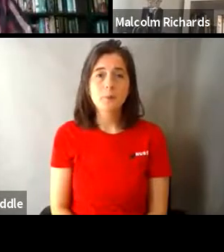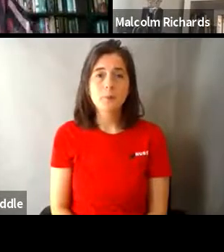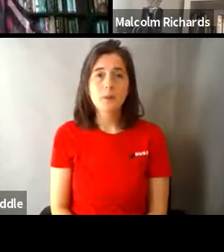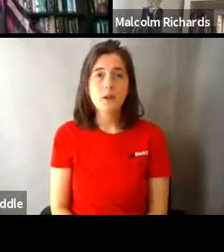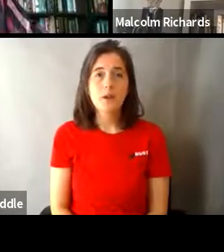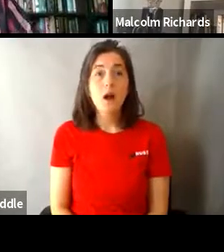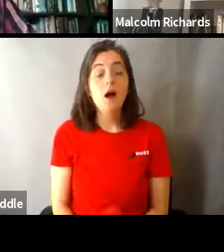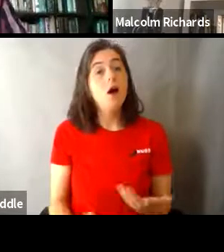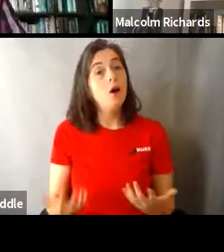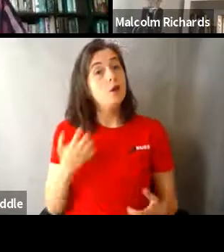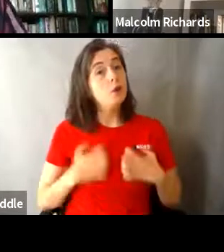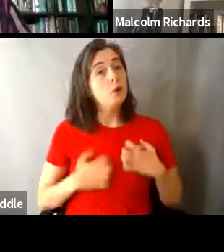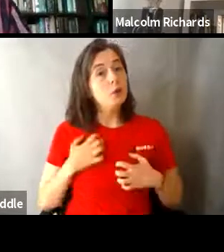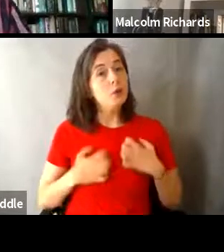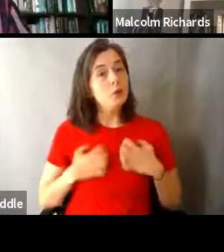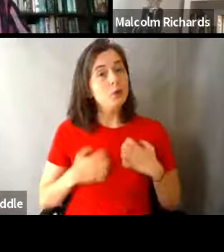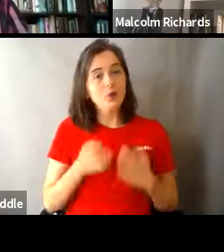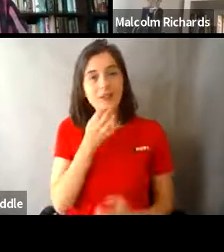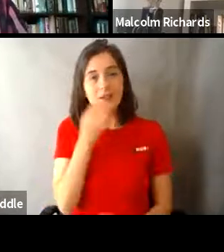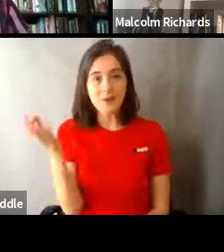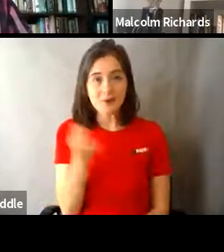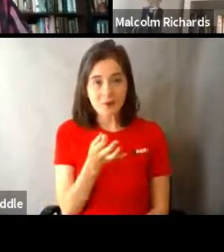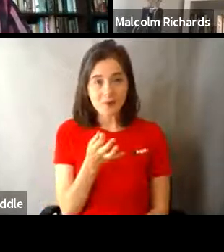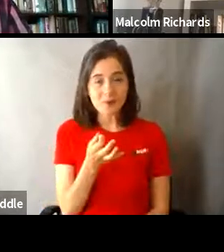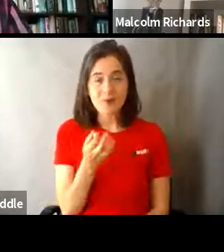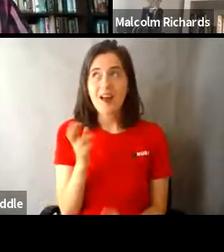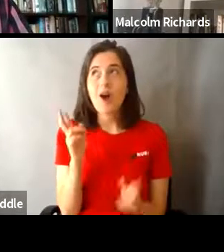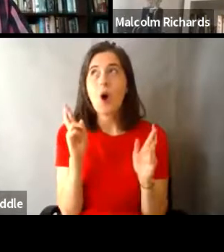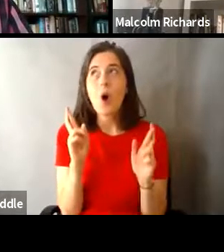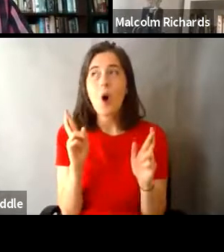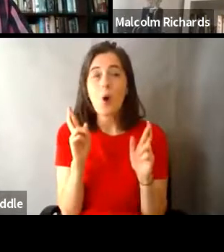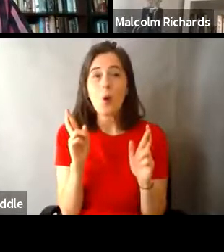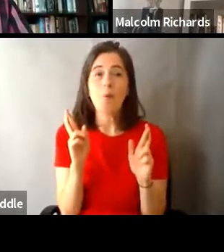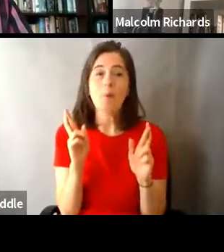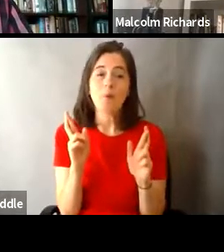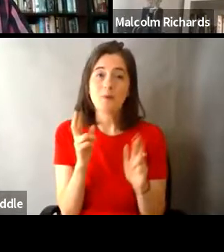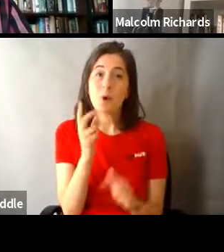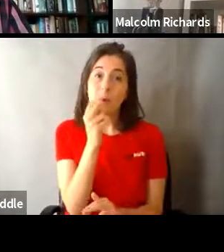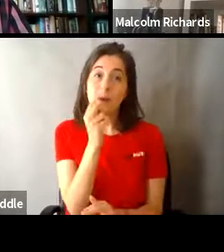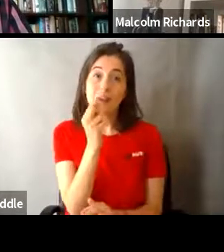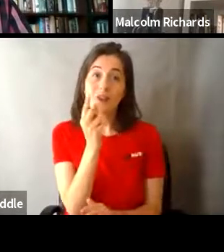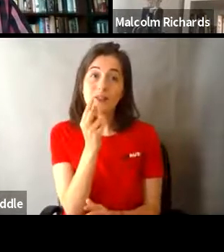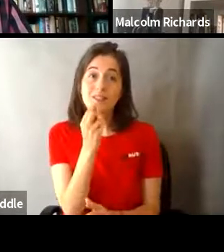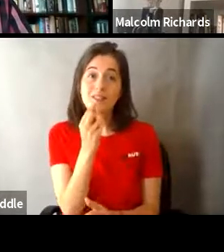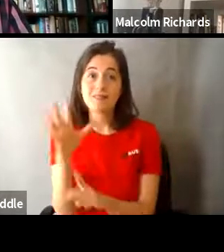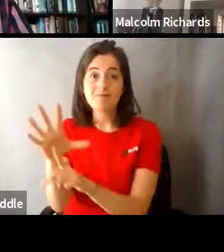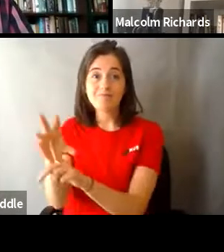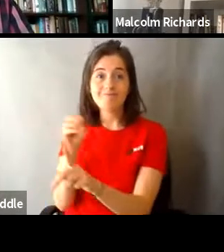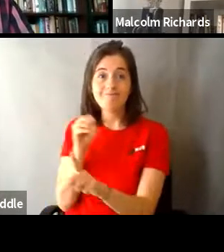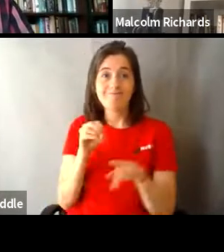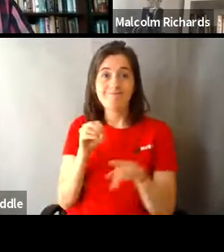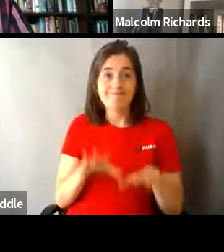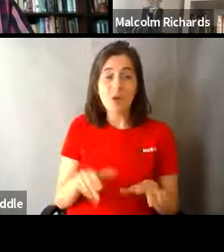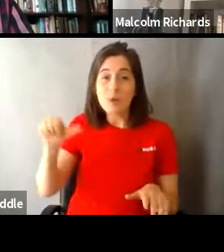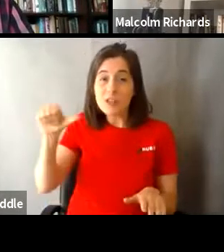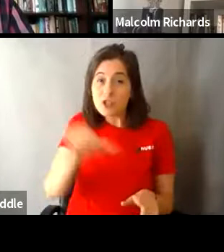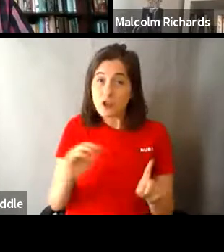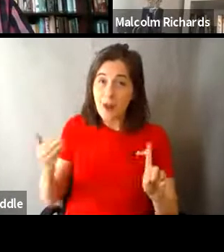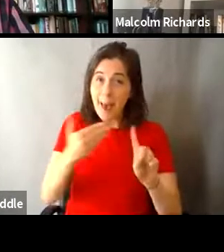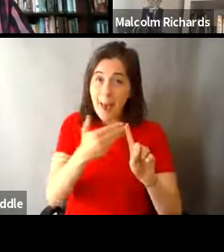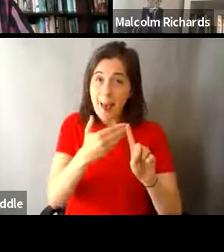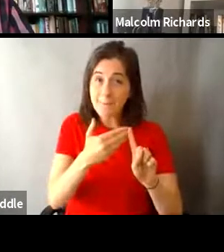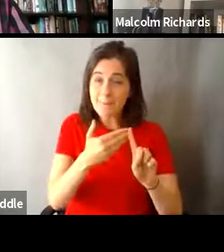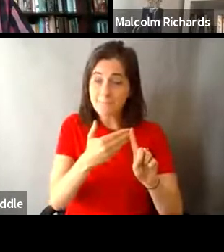Well, that's an interesting question, and I really hope that we could, and I really do think that we should, because